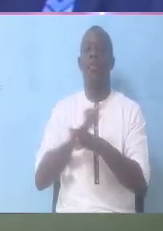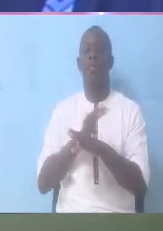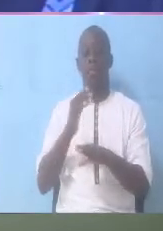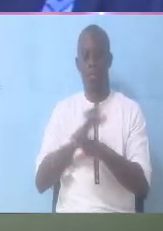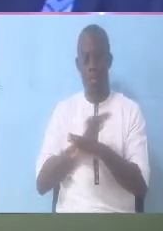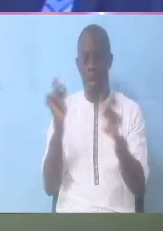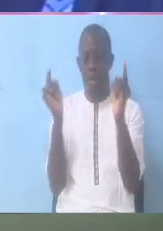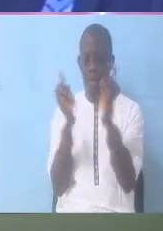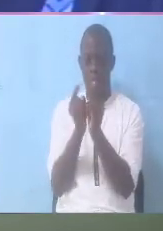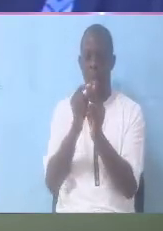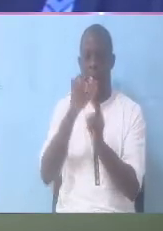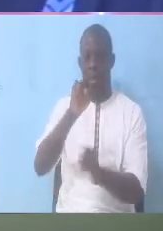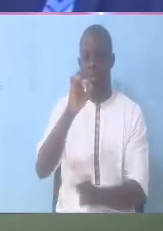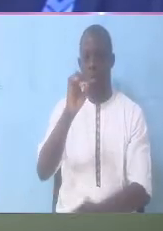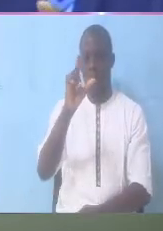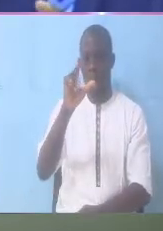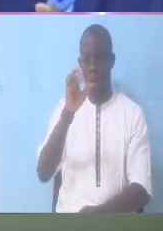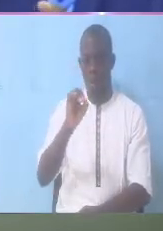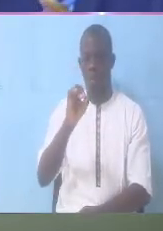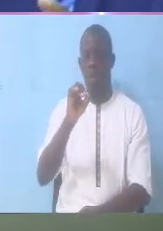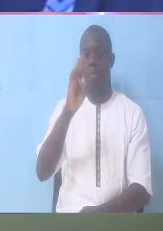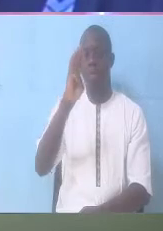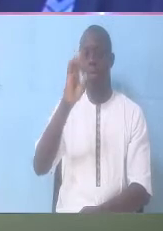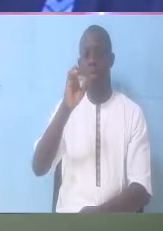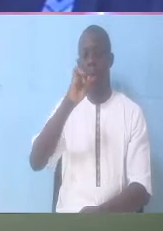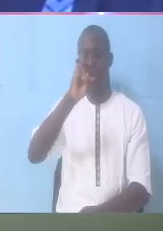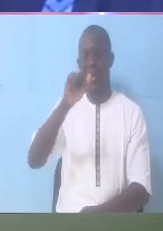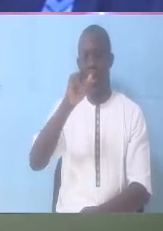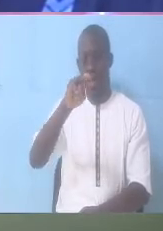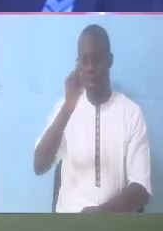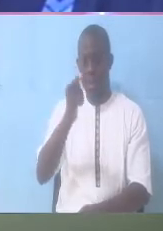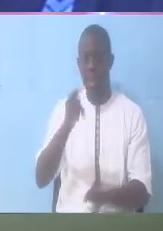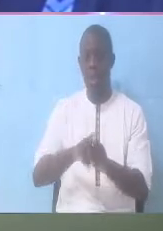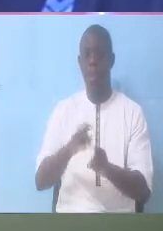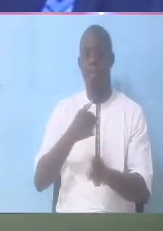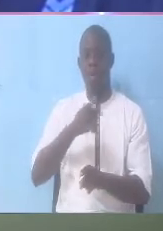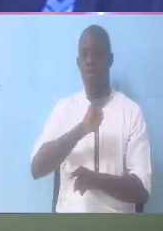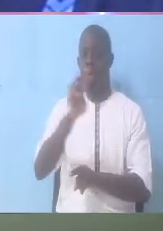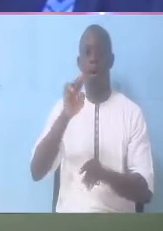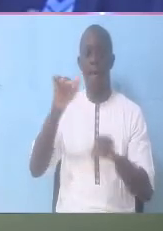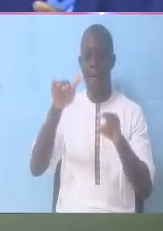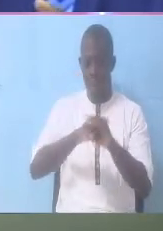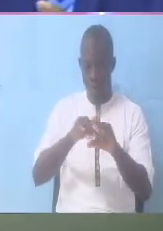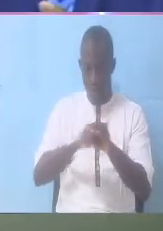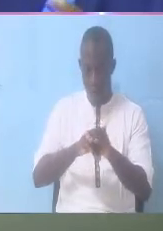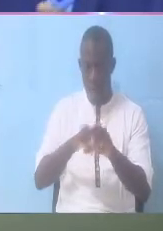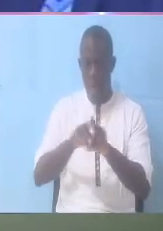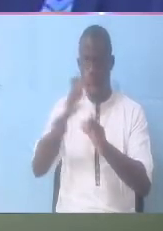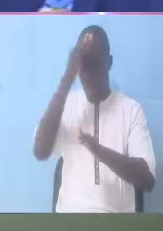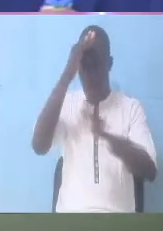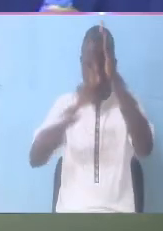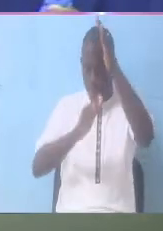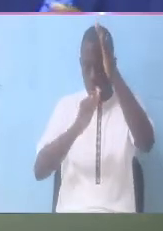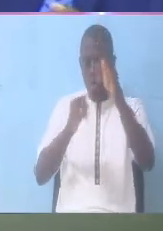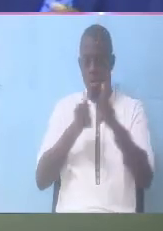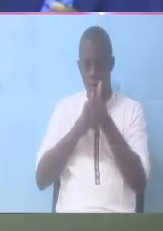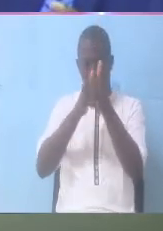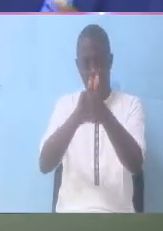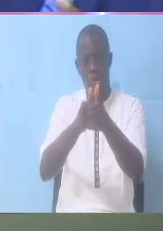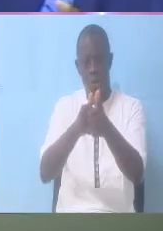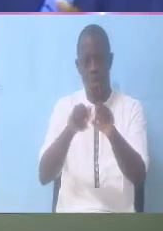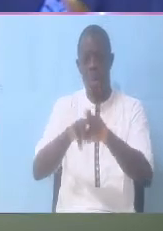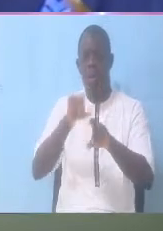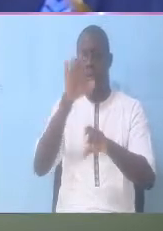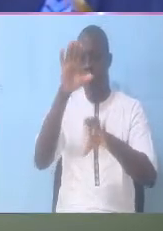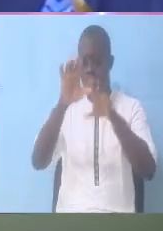I said, I did not join the army to be a witch hunter or whatever. I joined the army to serve my people. When I saw certain things, like I said, That made me go